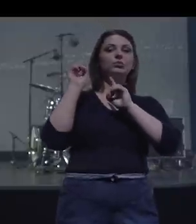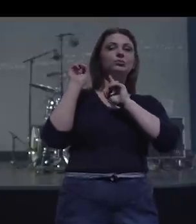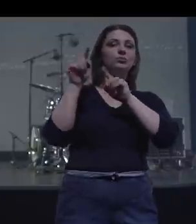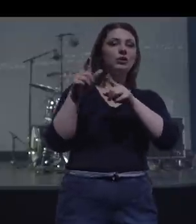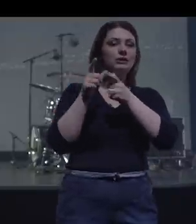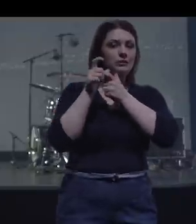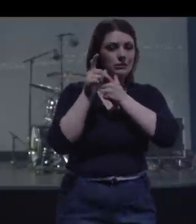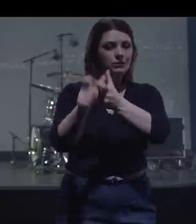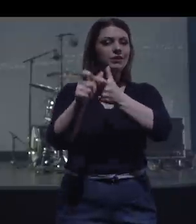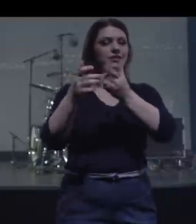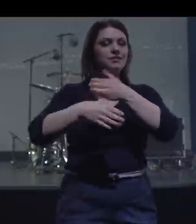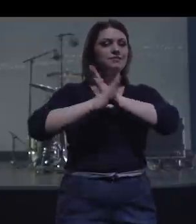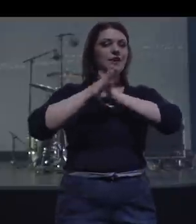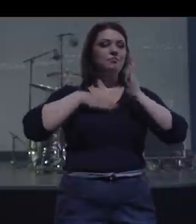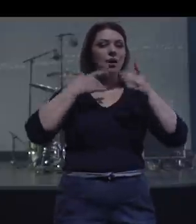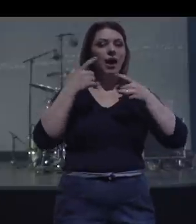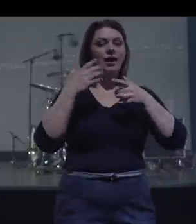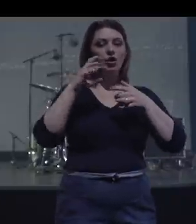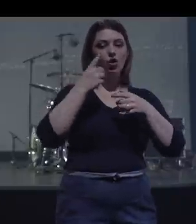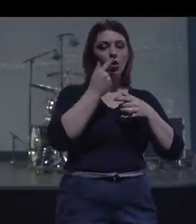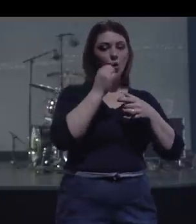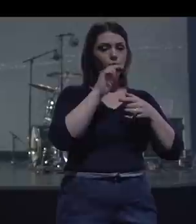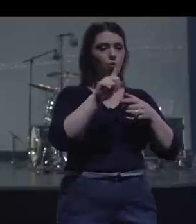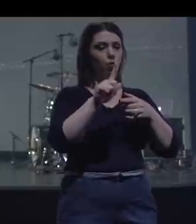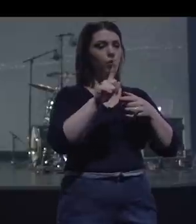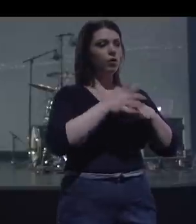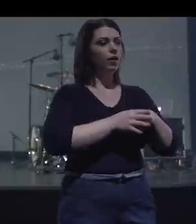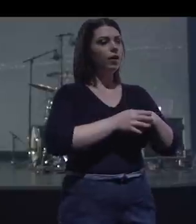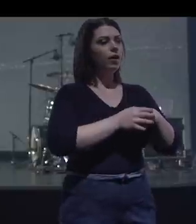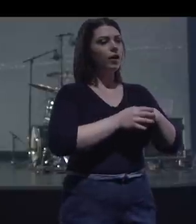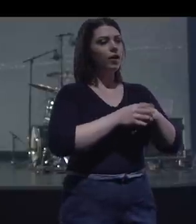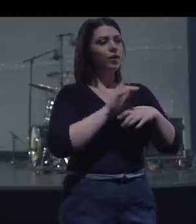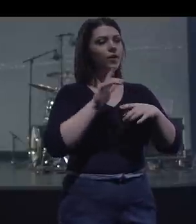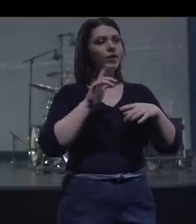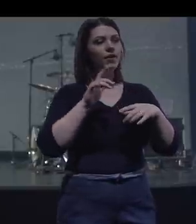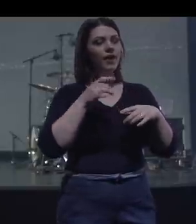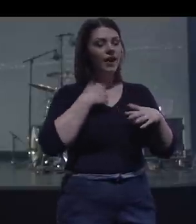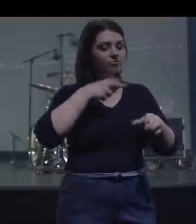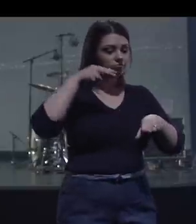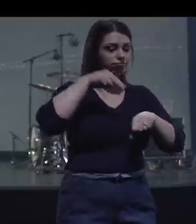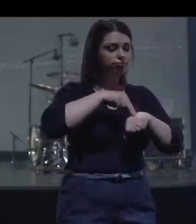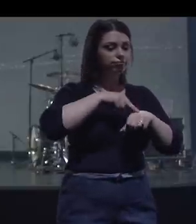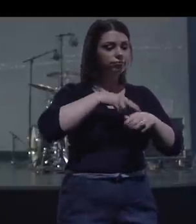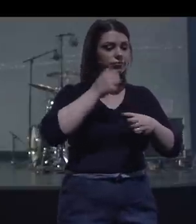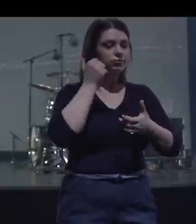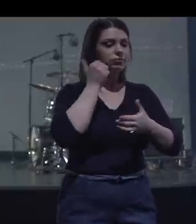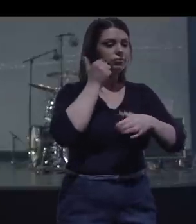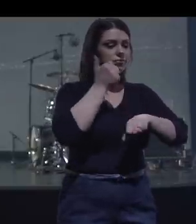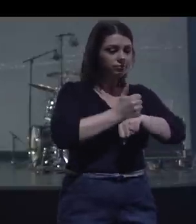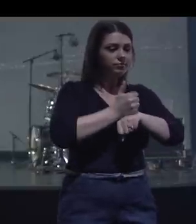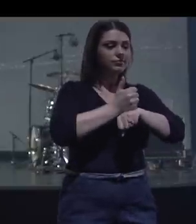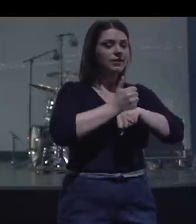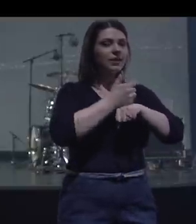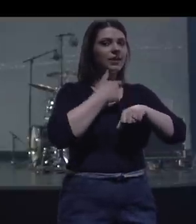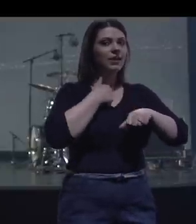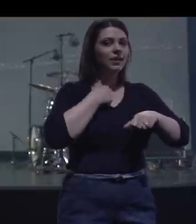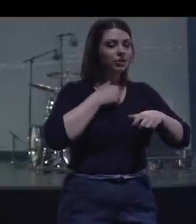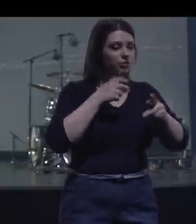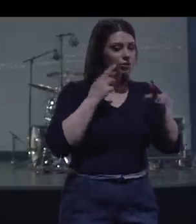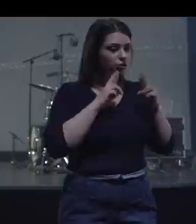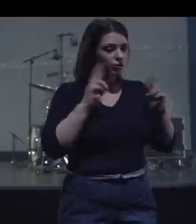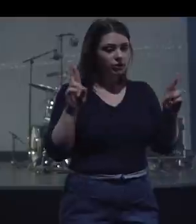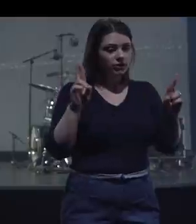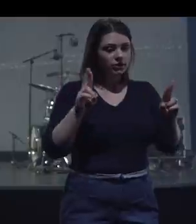court, and as I got back there, I just stood my ground, and I braced myself to try to